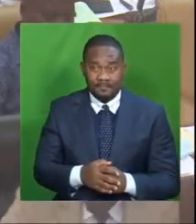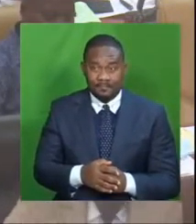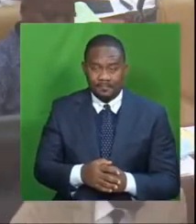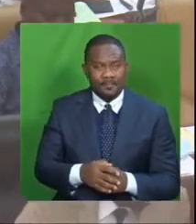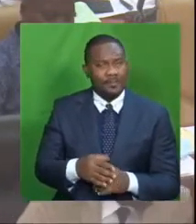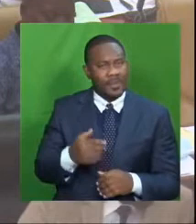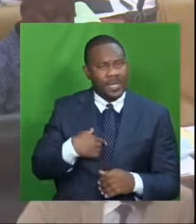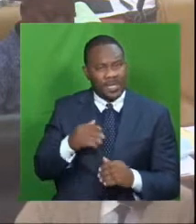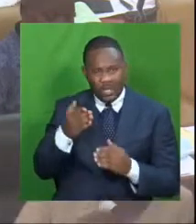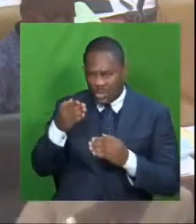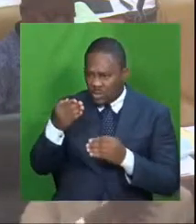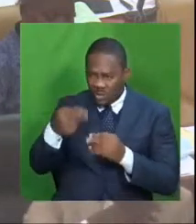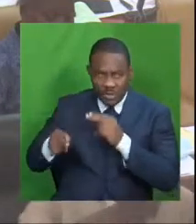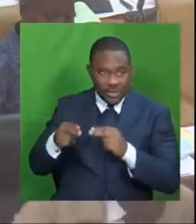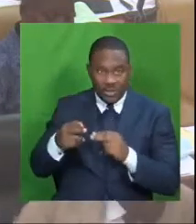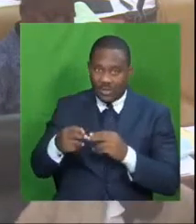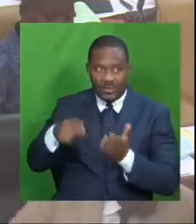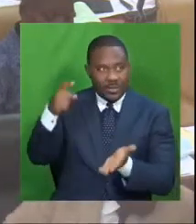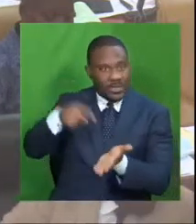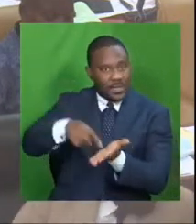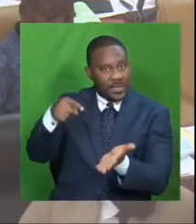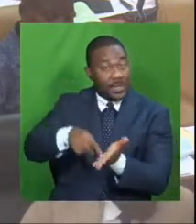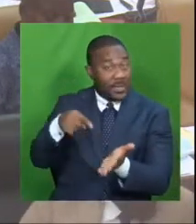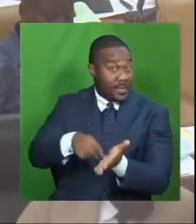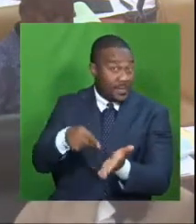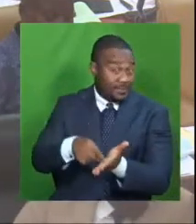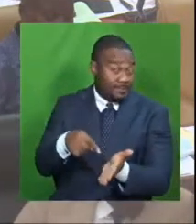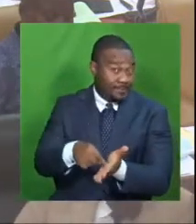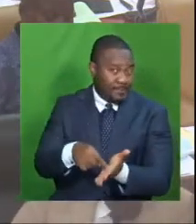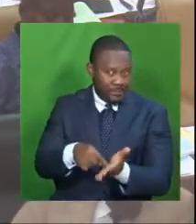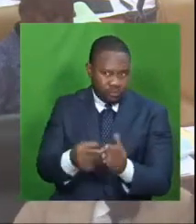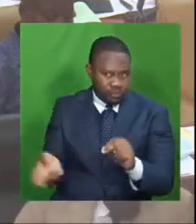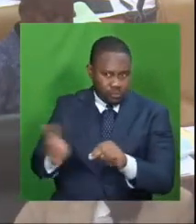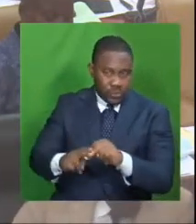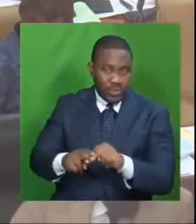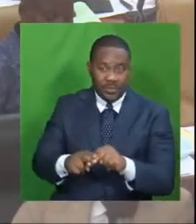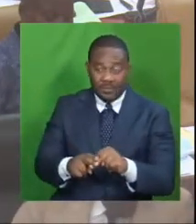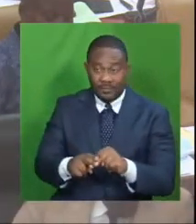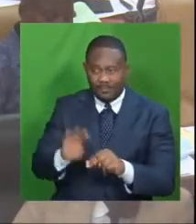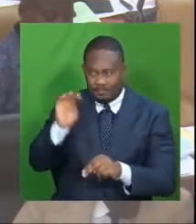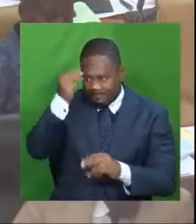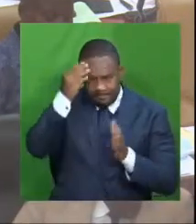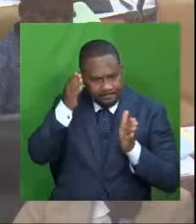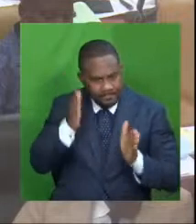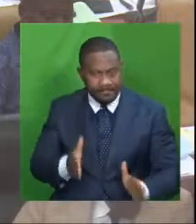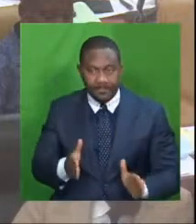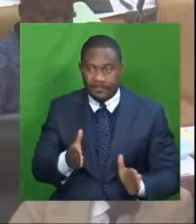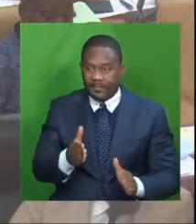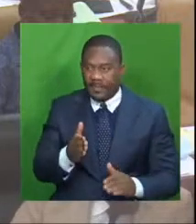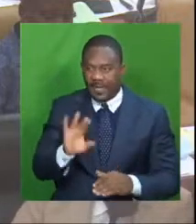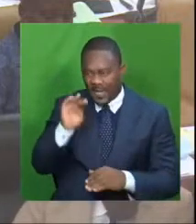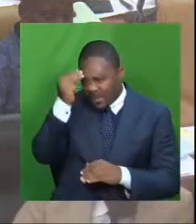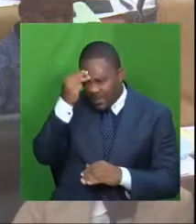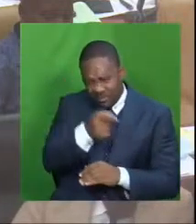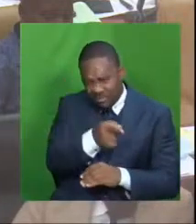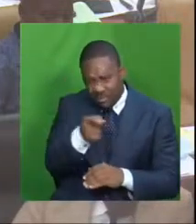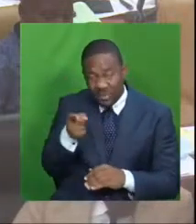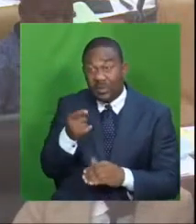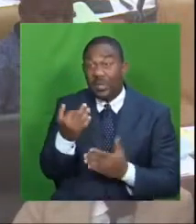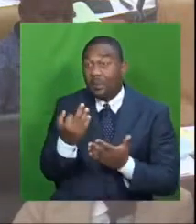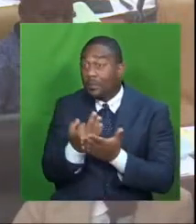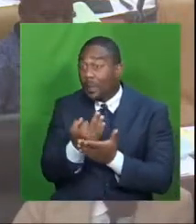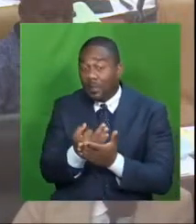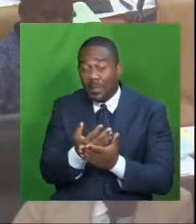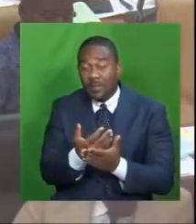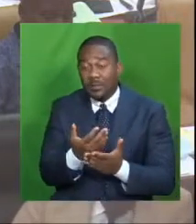acute debt overhang. And Mr. Speaker, the minister and the ministers from the Ministry of Finance have